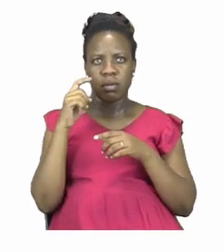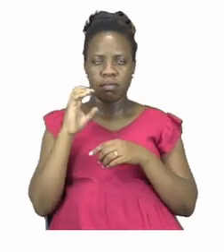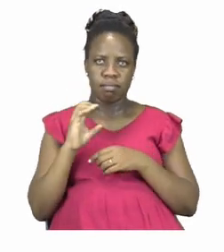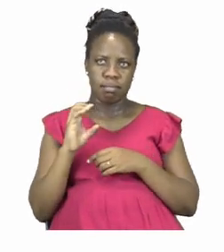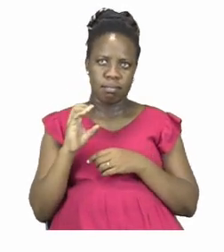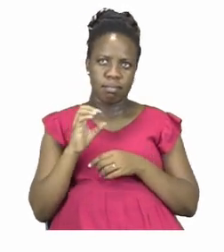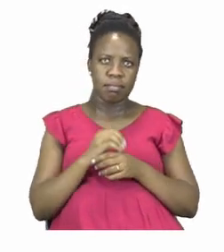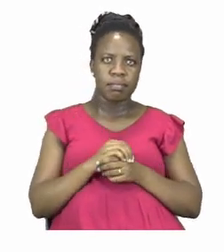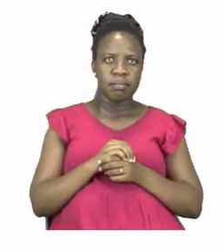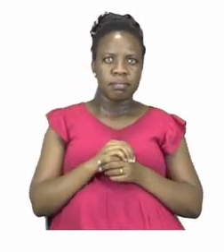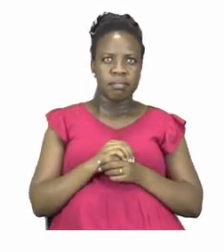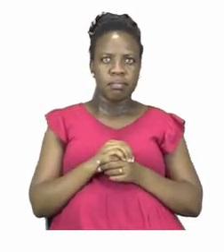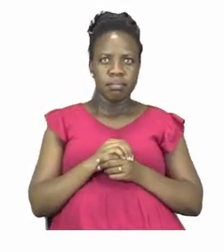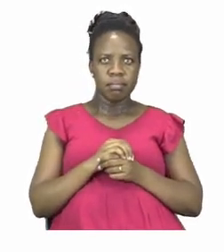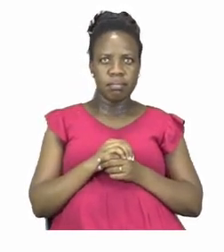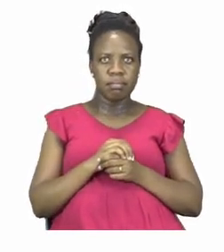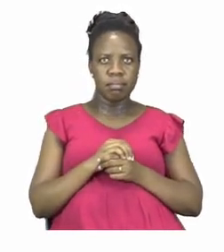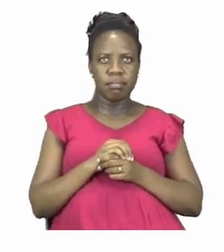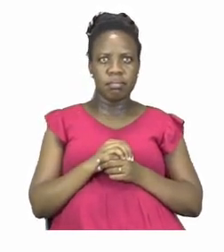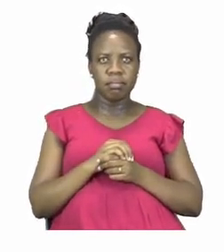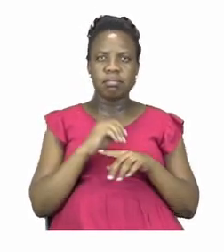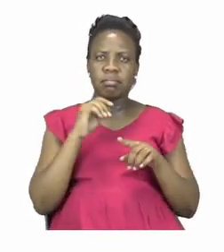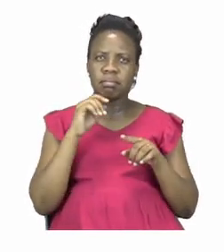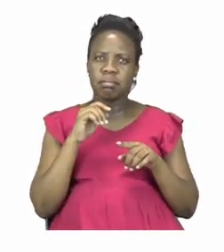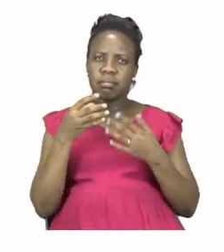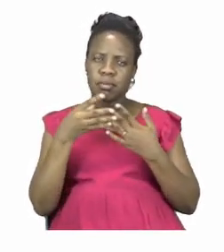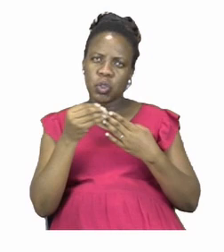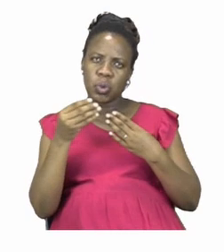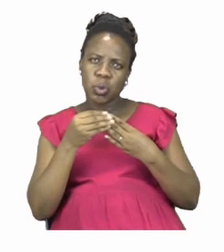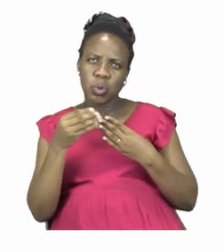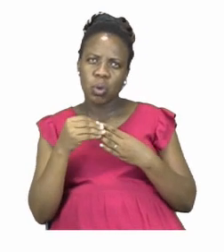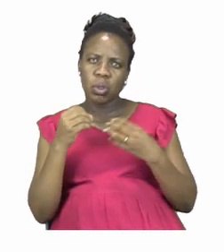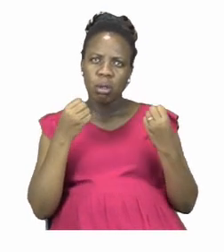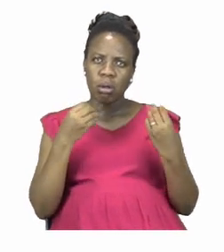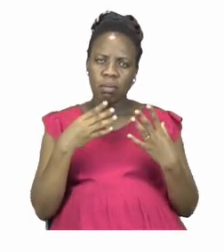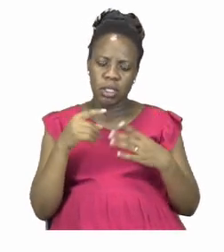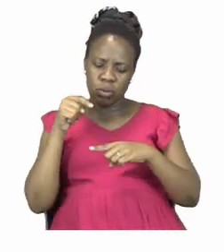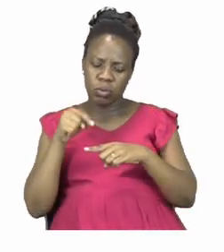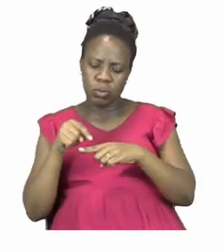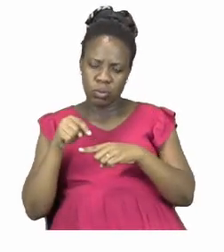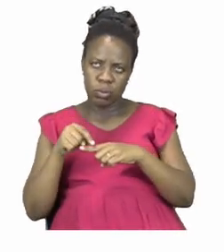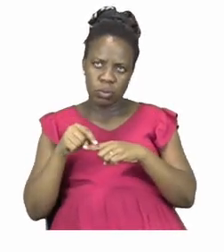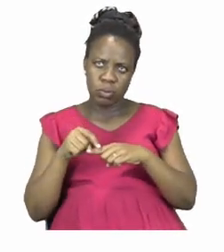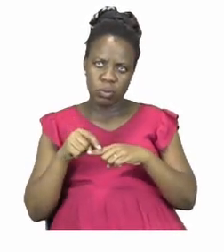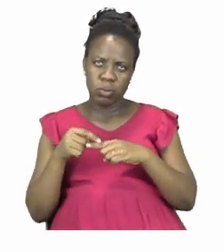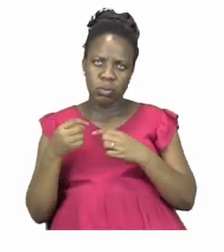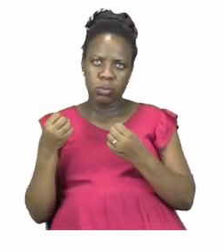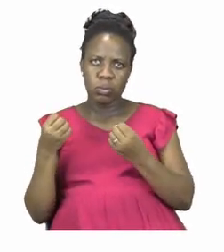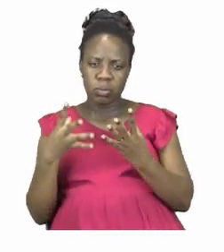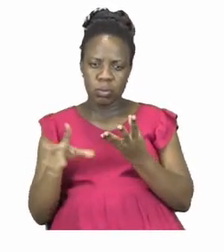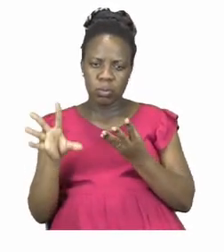you have to fill in how many coins and how many notes will you need to add up